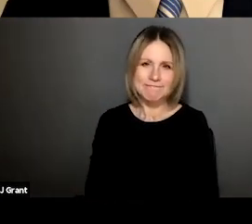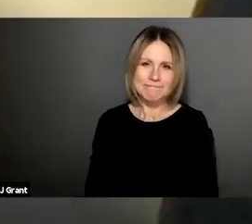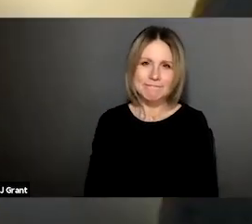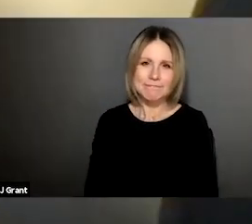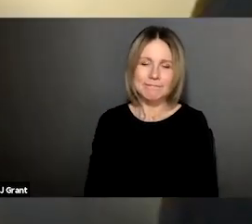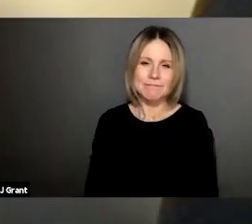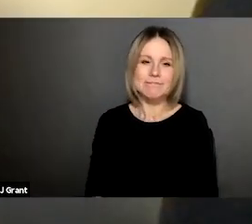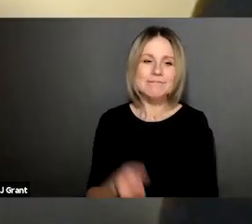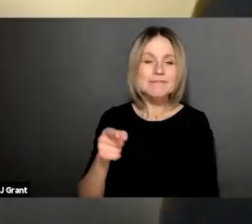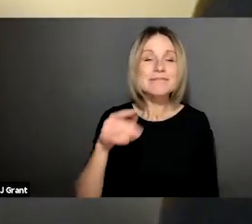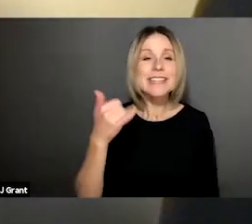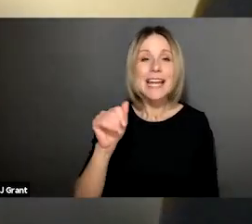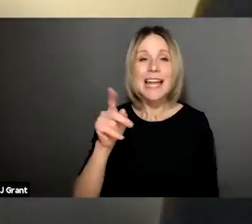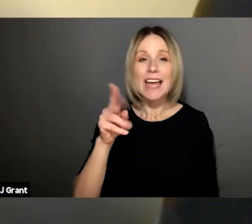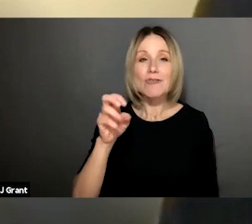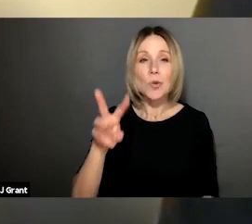Uh-oh.